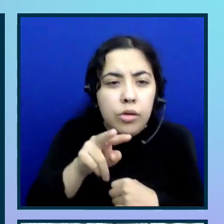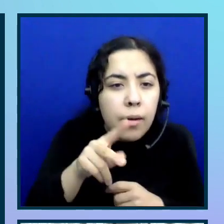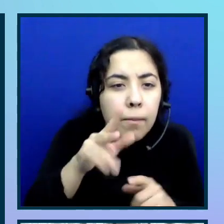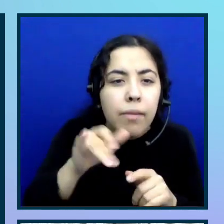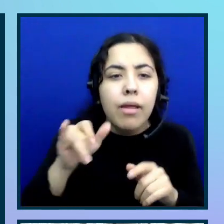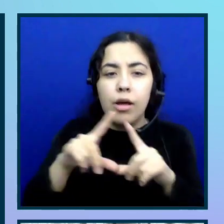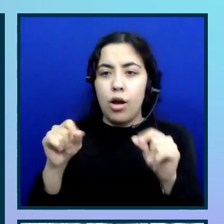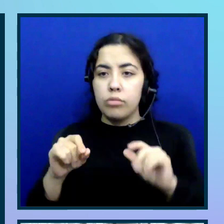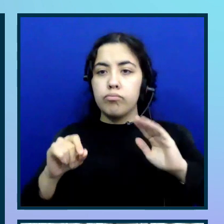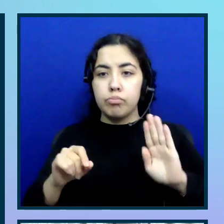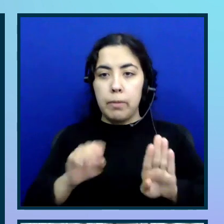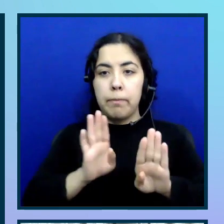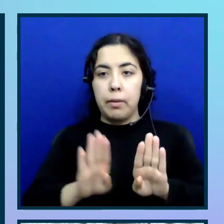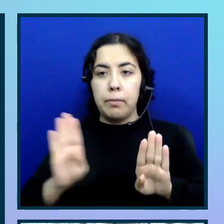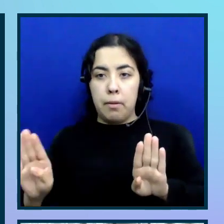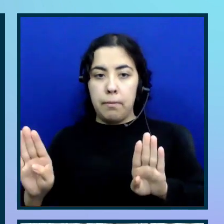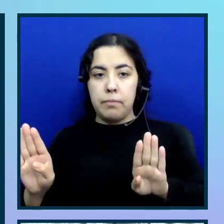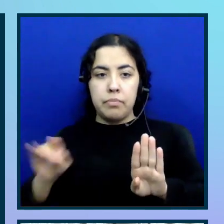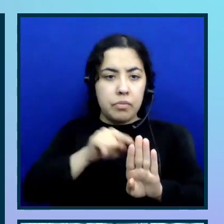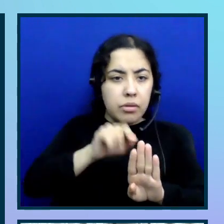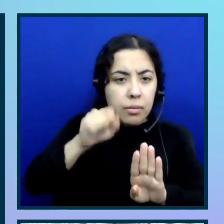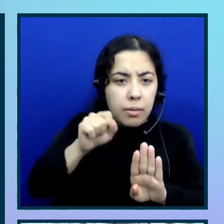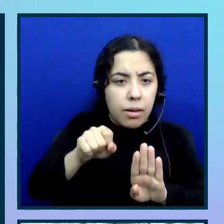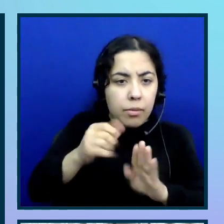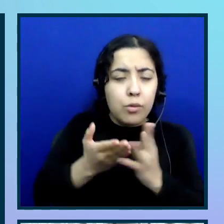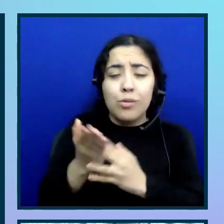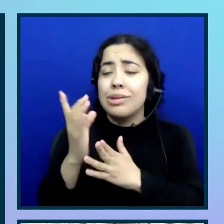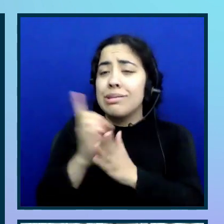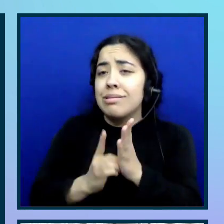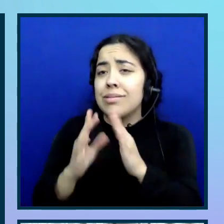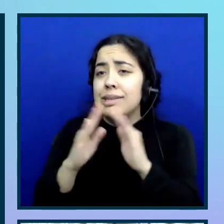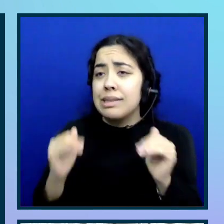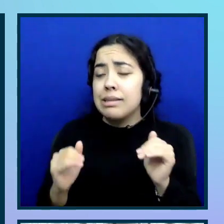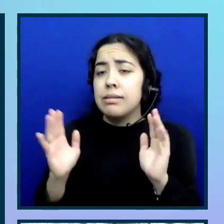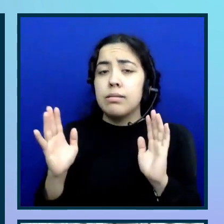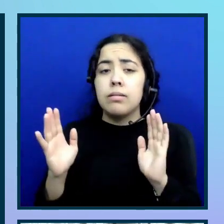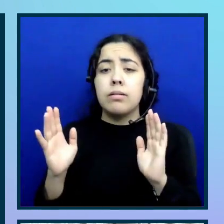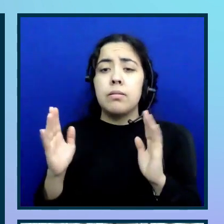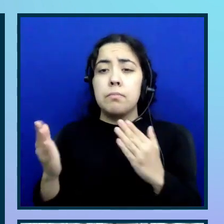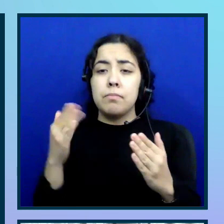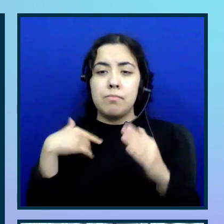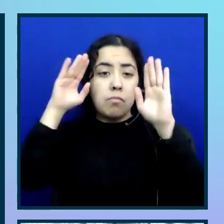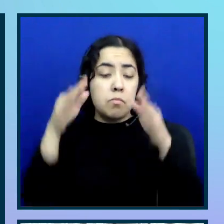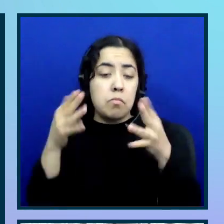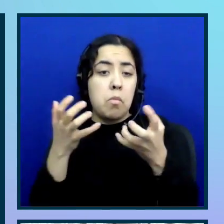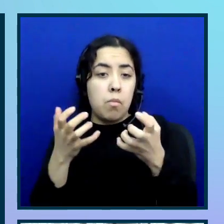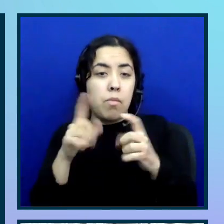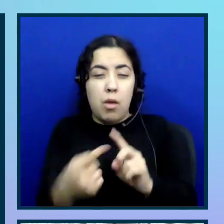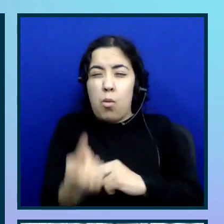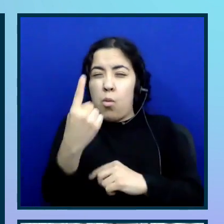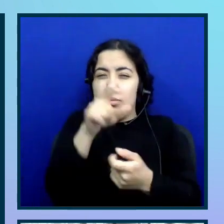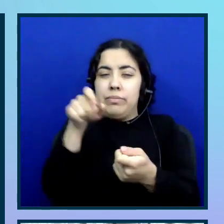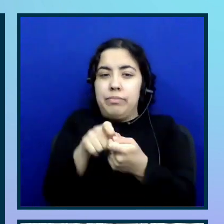here. Since this is potentially something raised by a design system, I want to focus just on that one